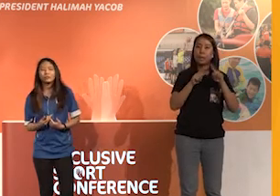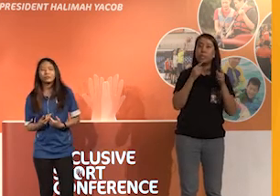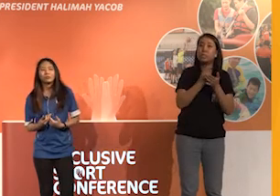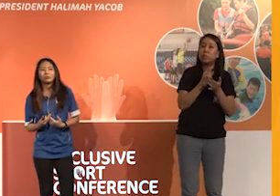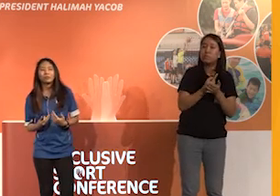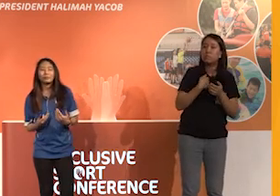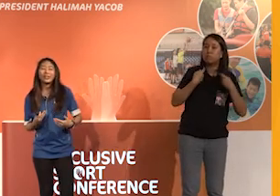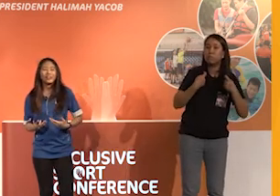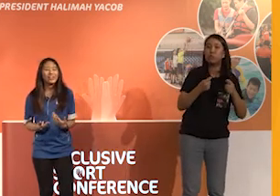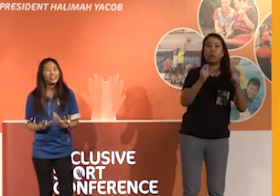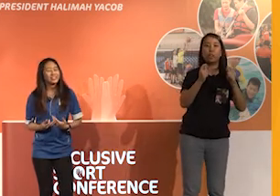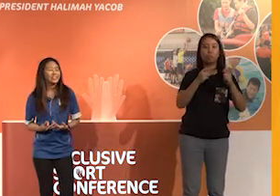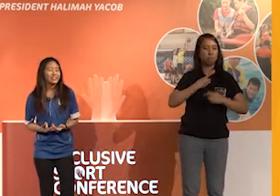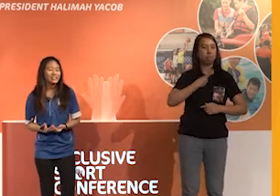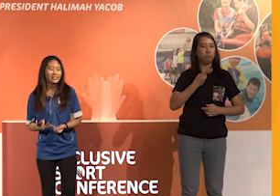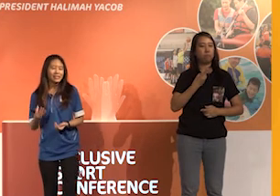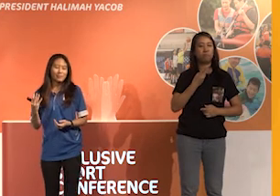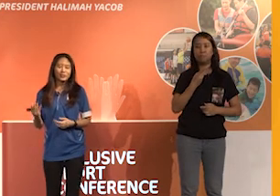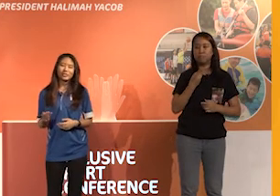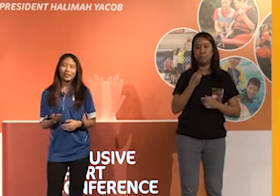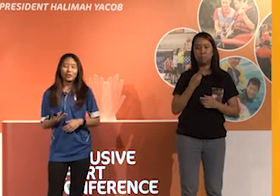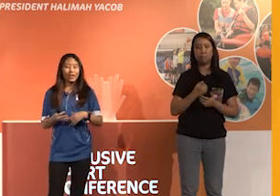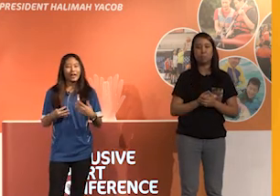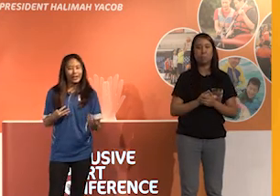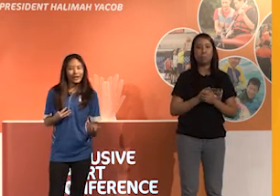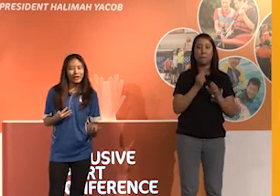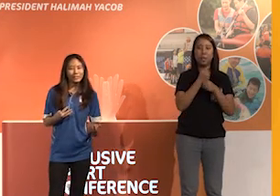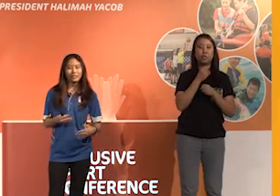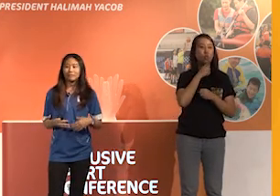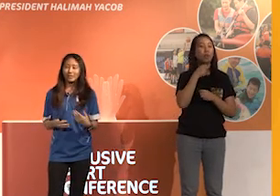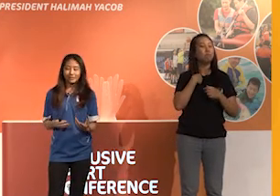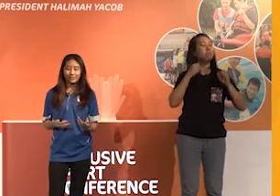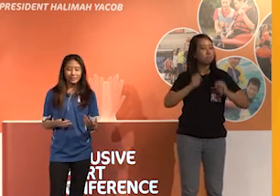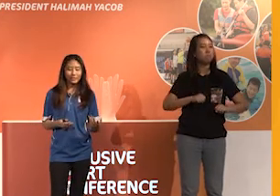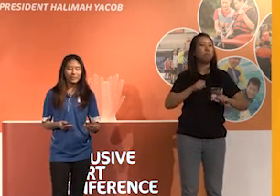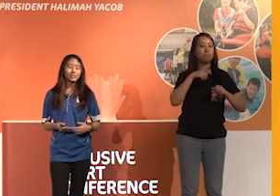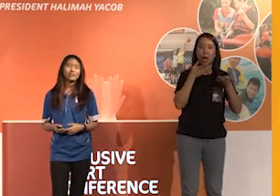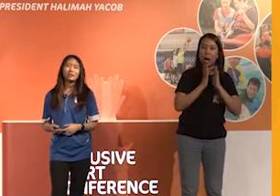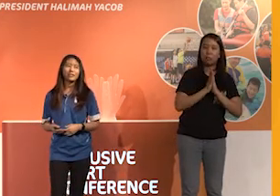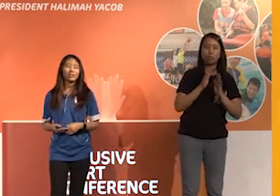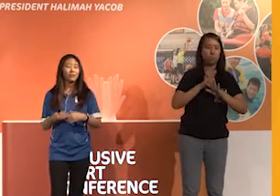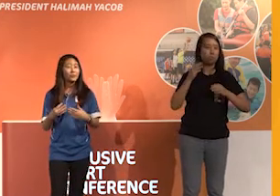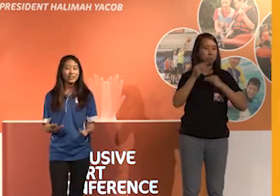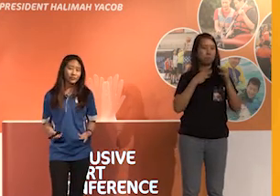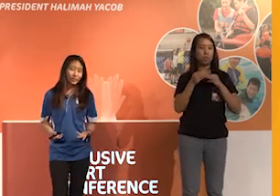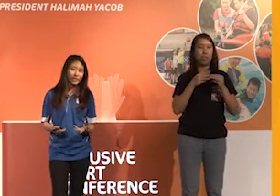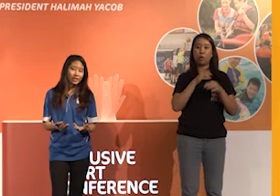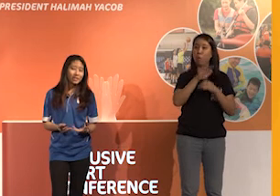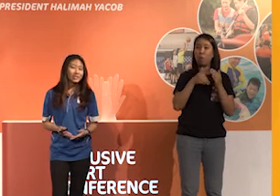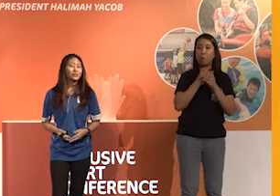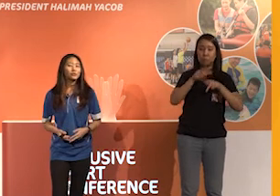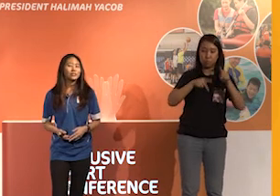try to like be daring, like make sure that okay, I can ask, doesn't matter, because I mean everyone's